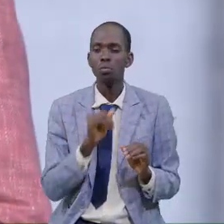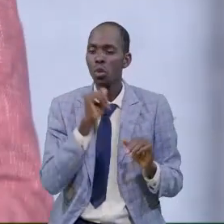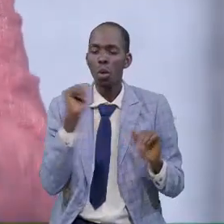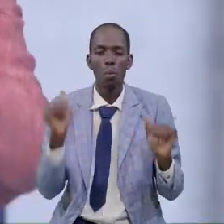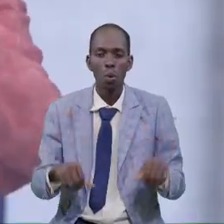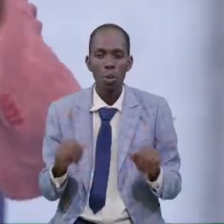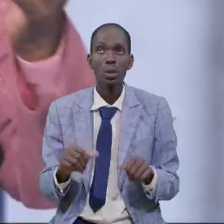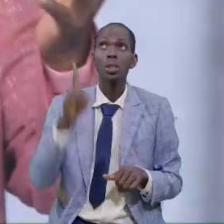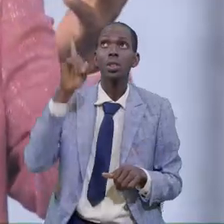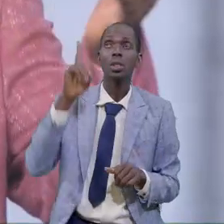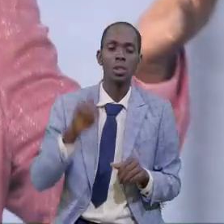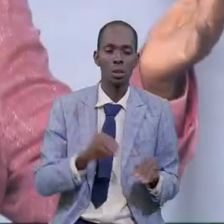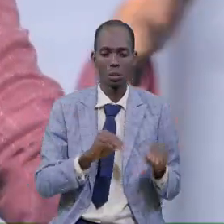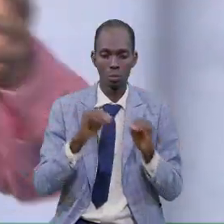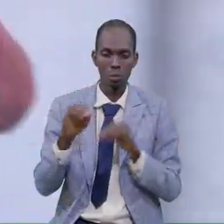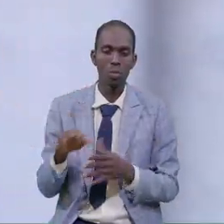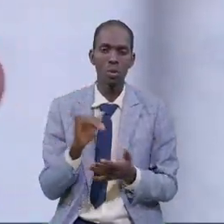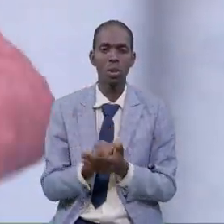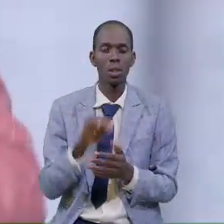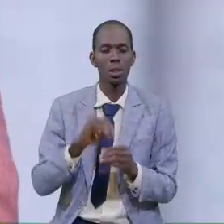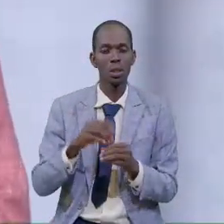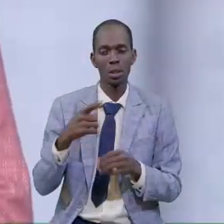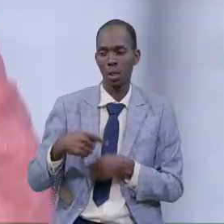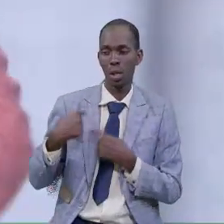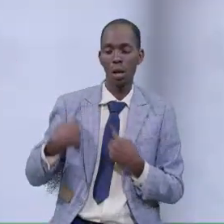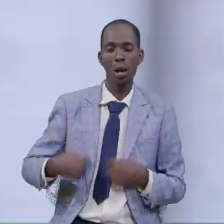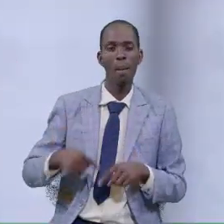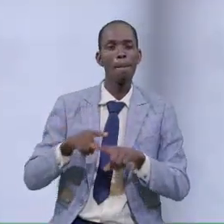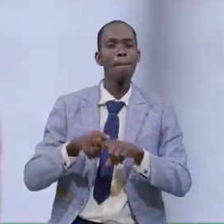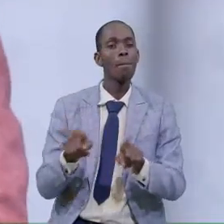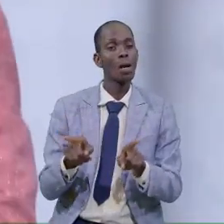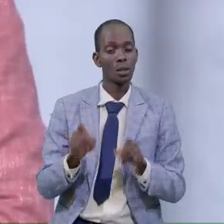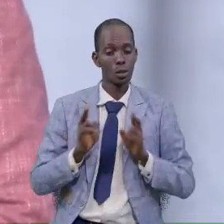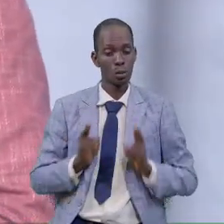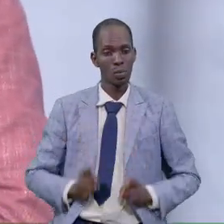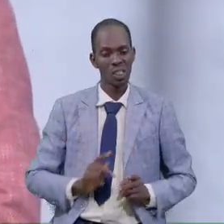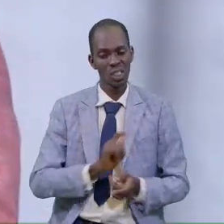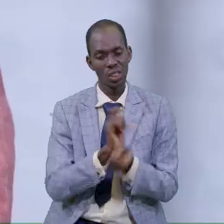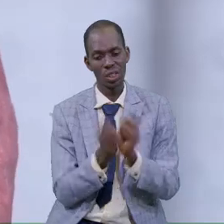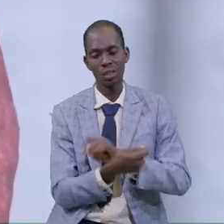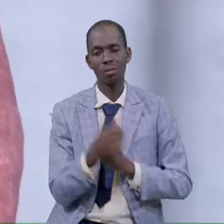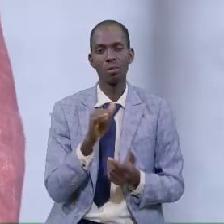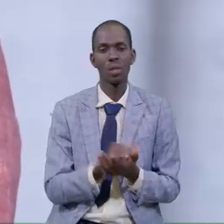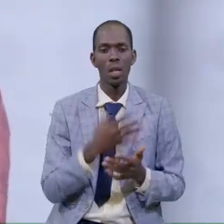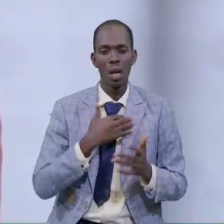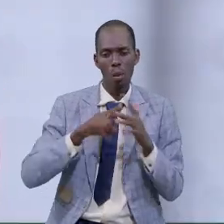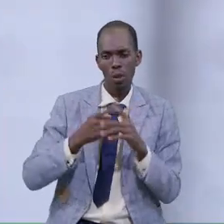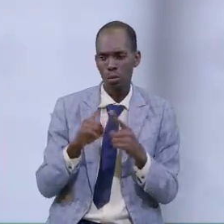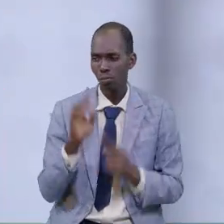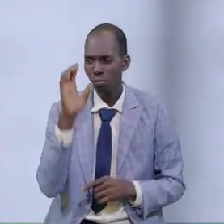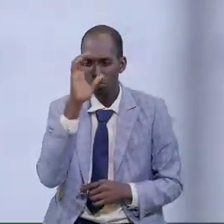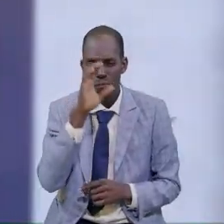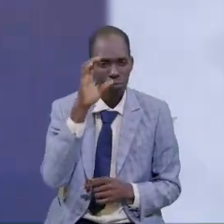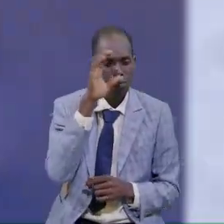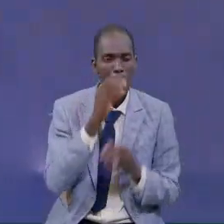that in the heart. But man changed that, and he sought out many inventions.